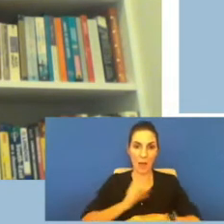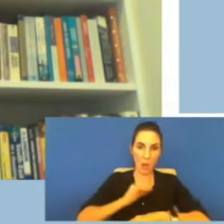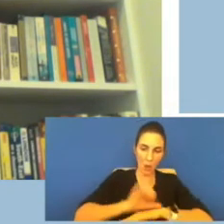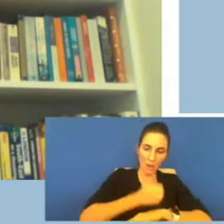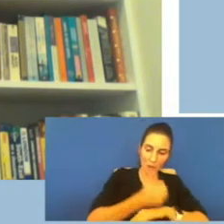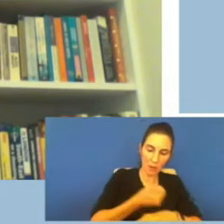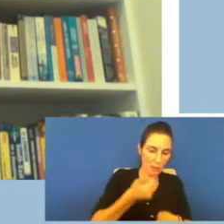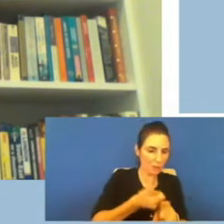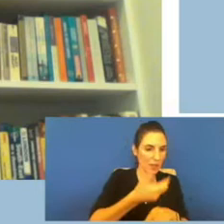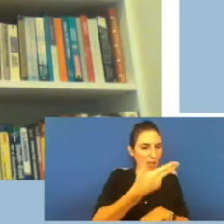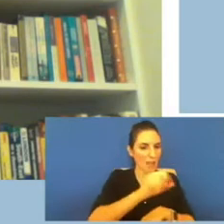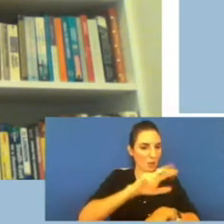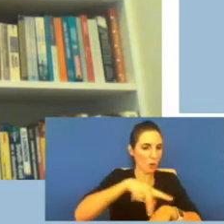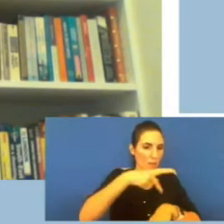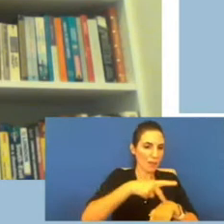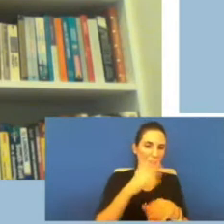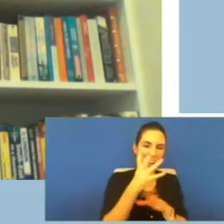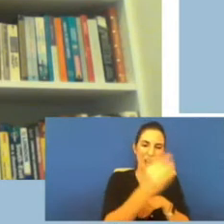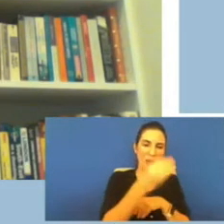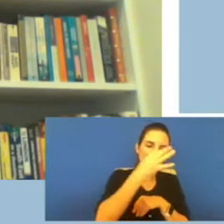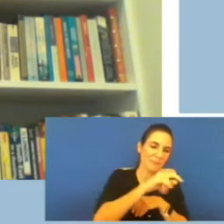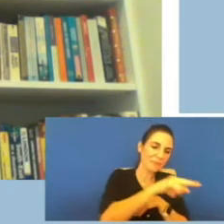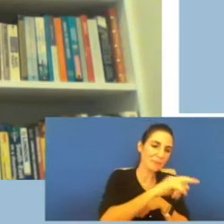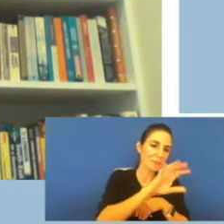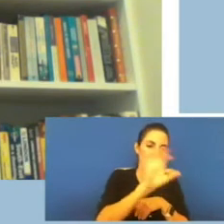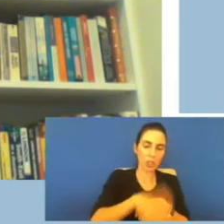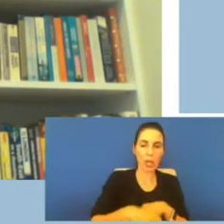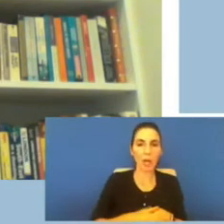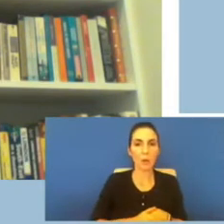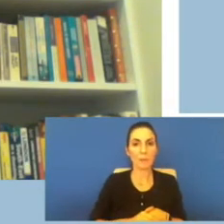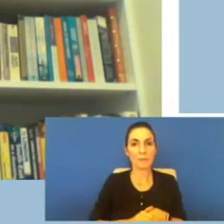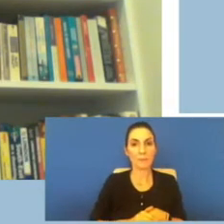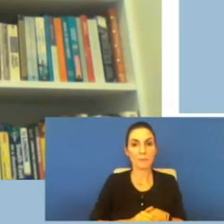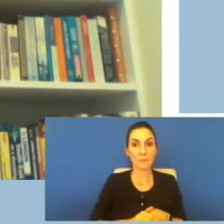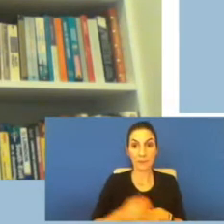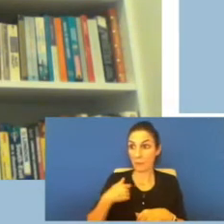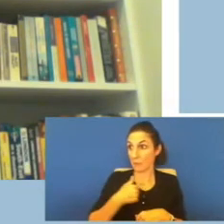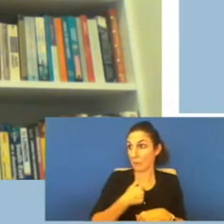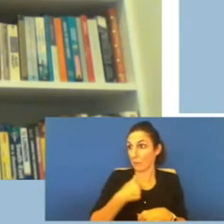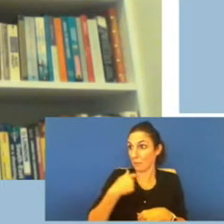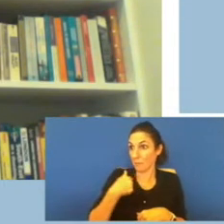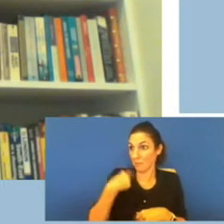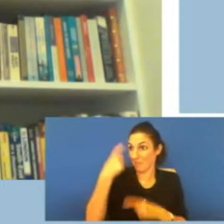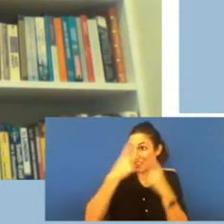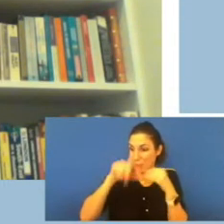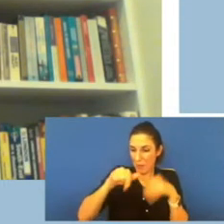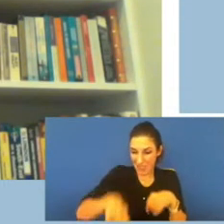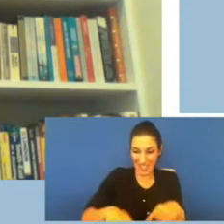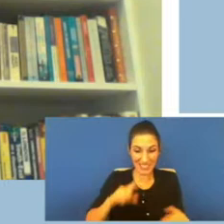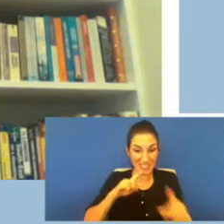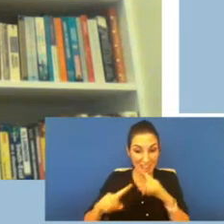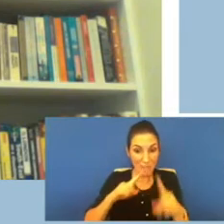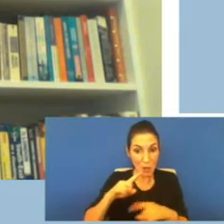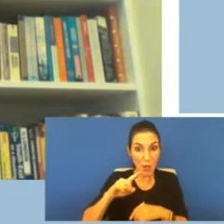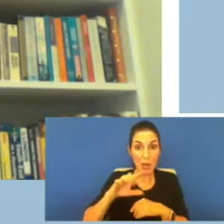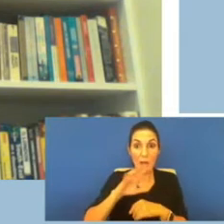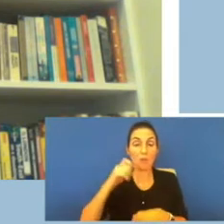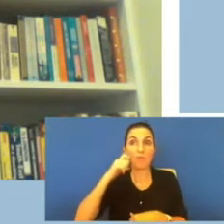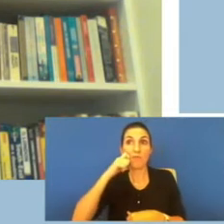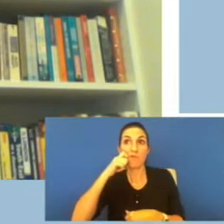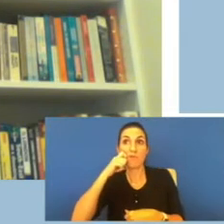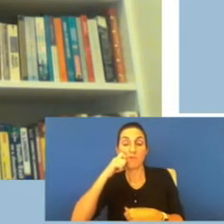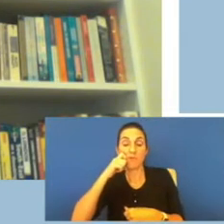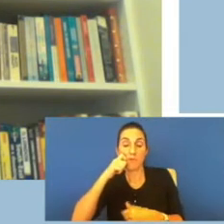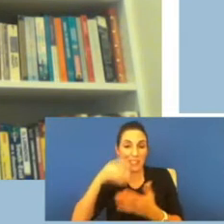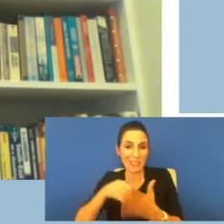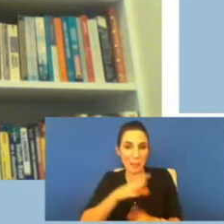south side of Chicago. And so, thinking about this conversation about racism and colonialism, it